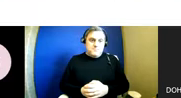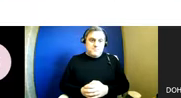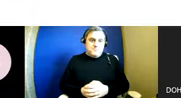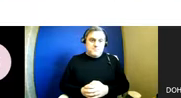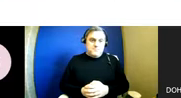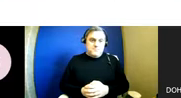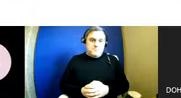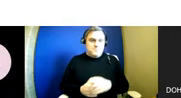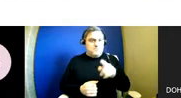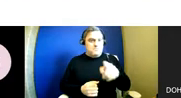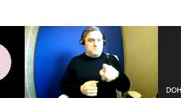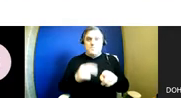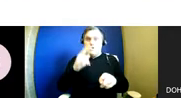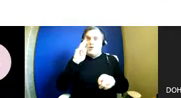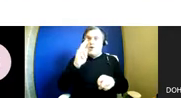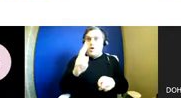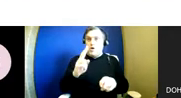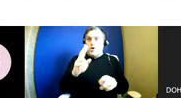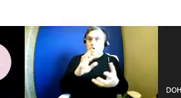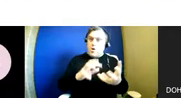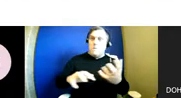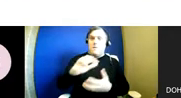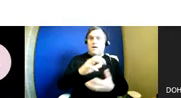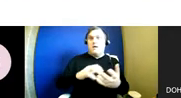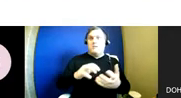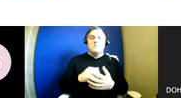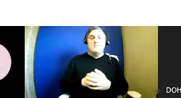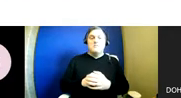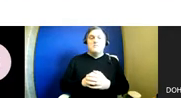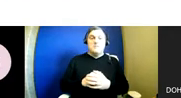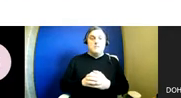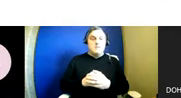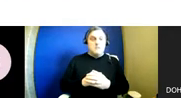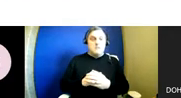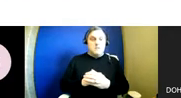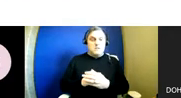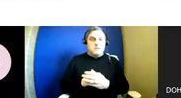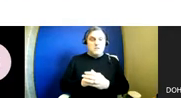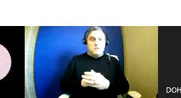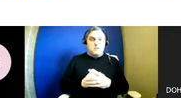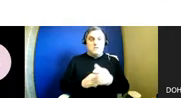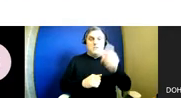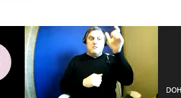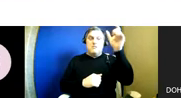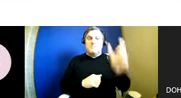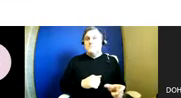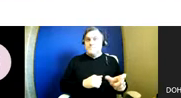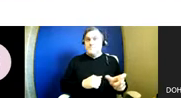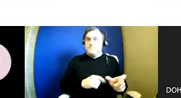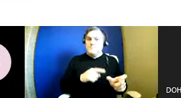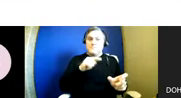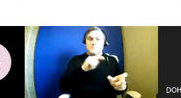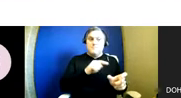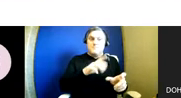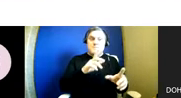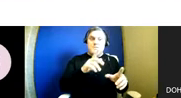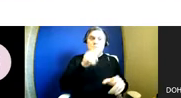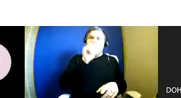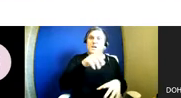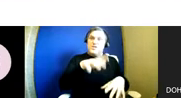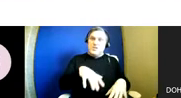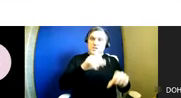this looks complicated, but I'll go through step by step. If you look on the left-hand side, you can see that the patient to start with will